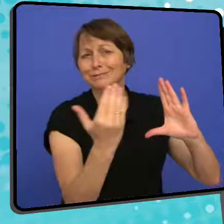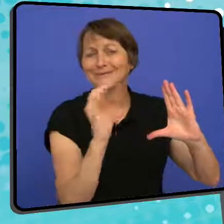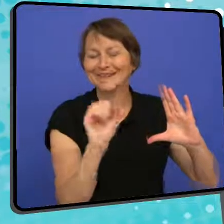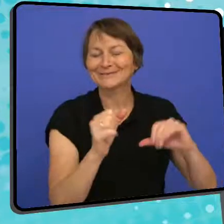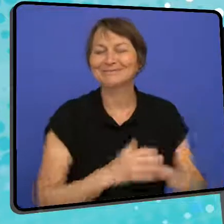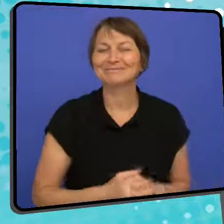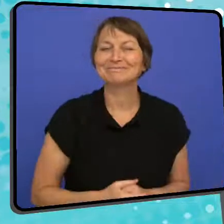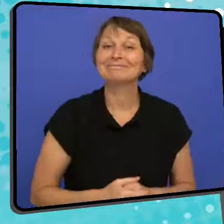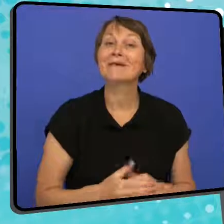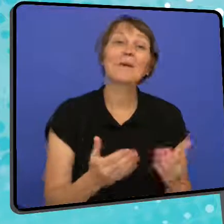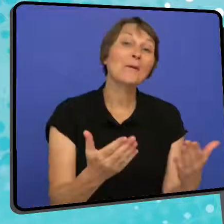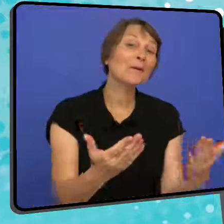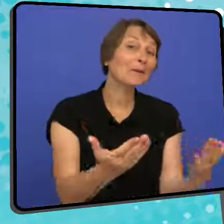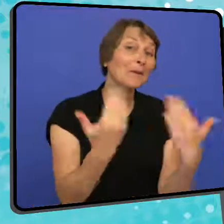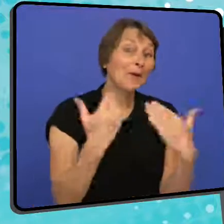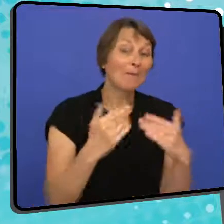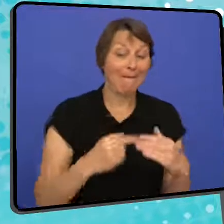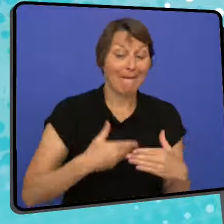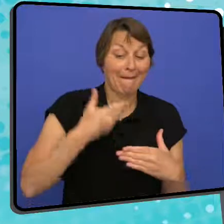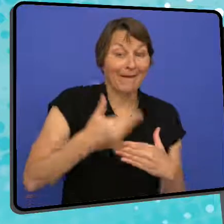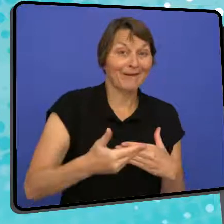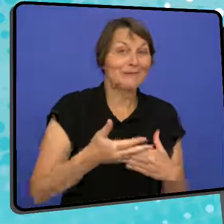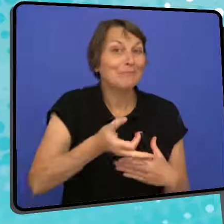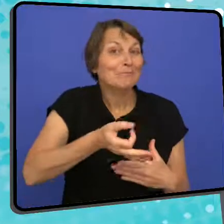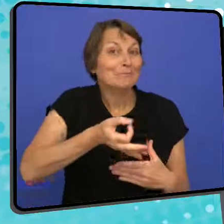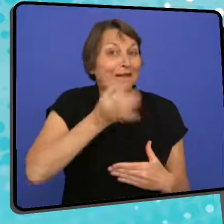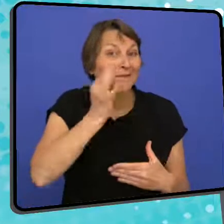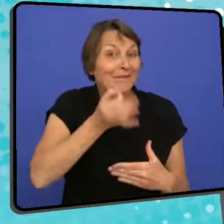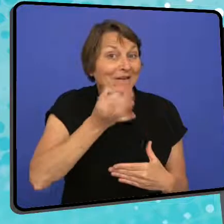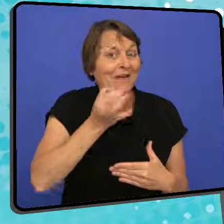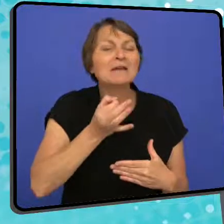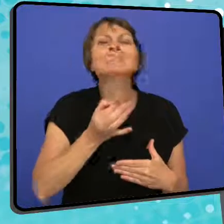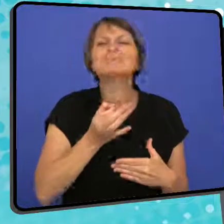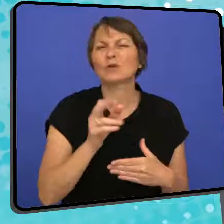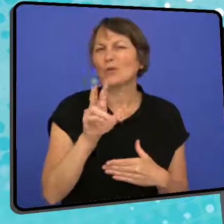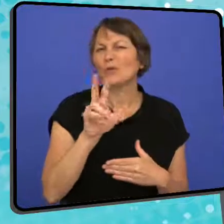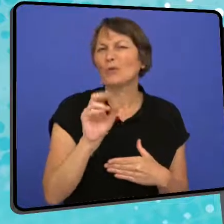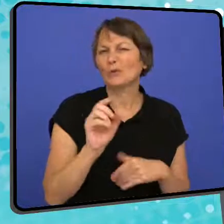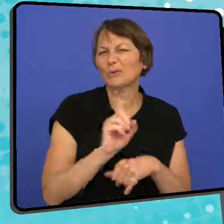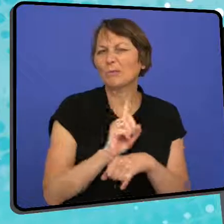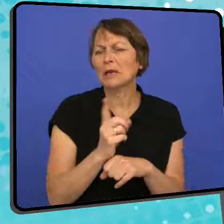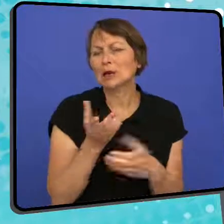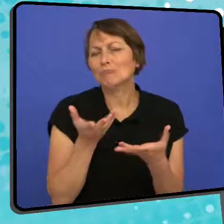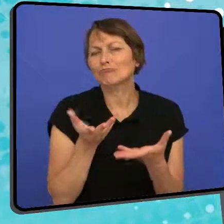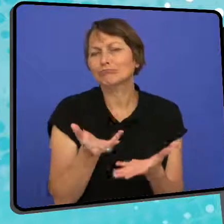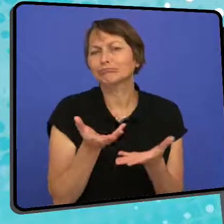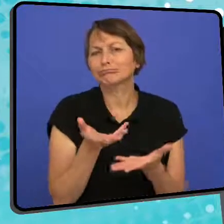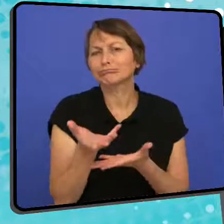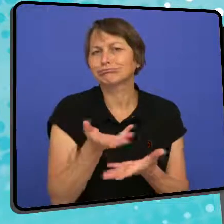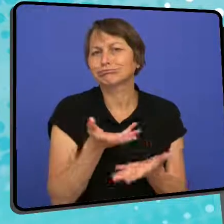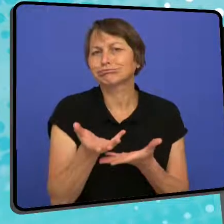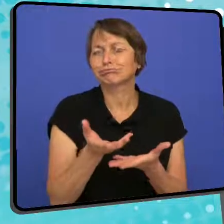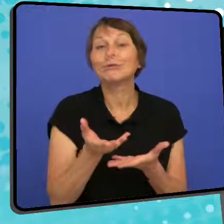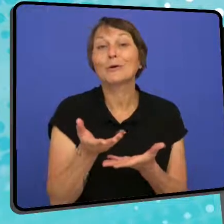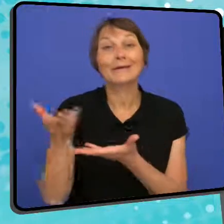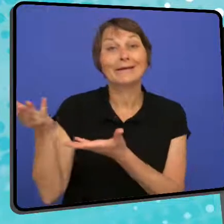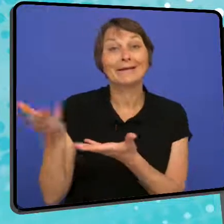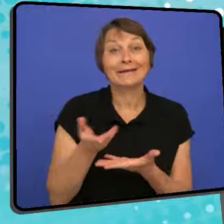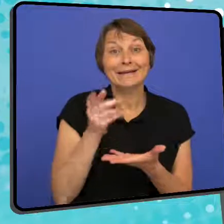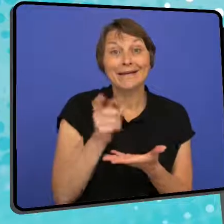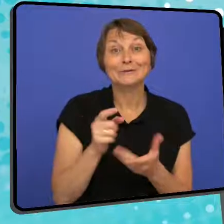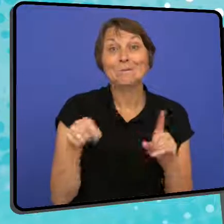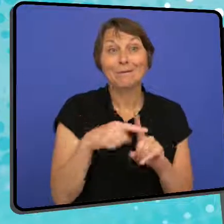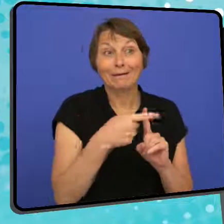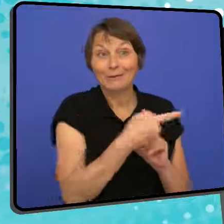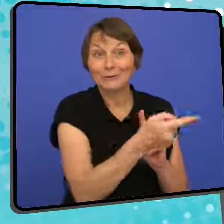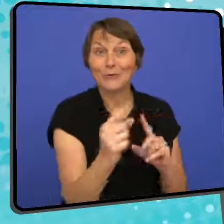AI Cafe for 30 minutes after every show, where we can have an informal chat with our guest, as well as with you all, hear a bit